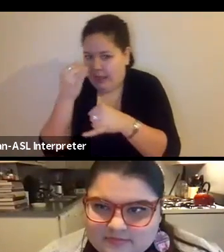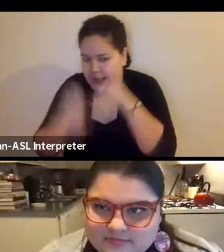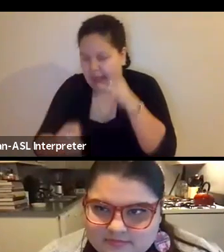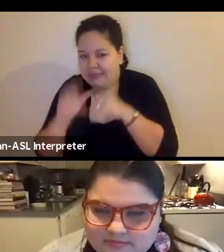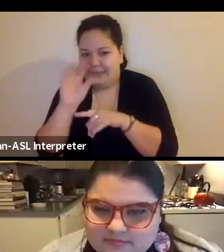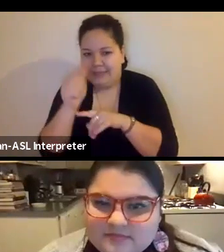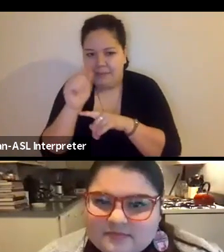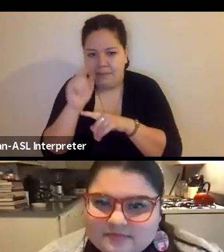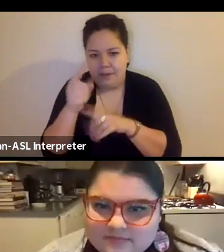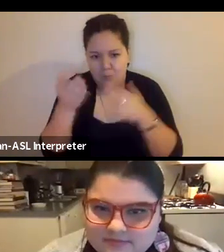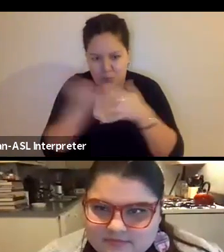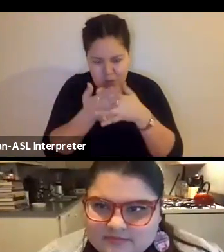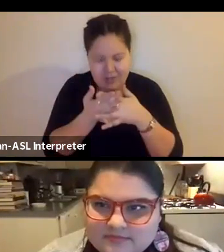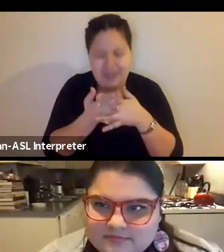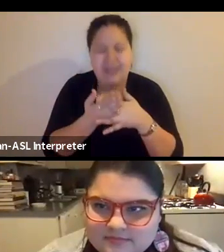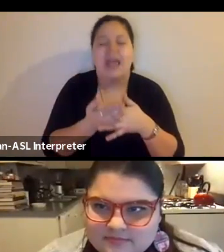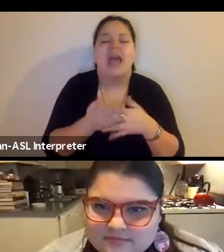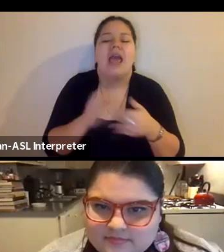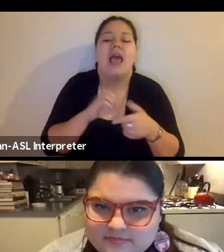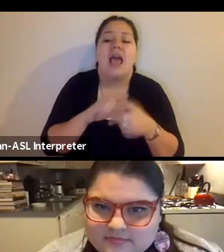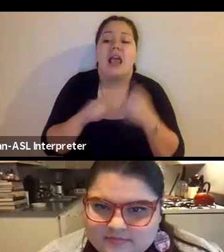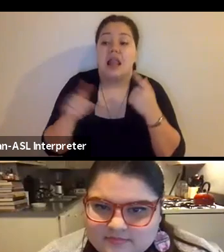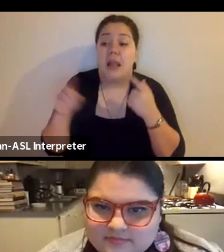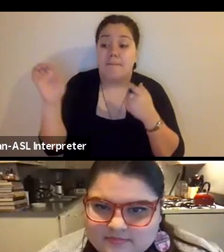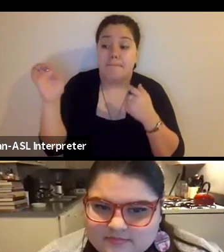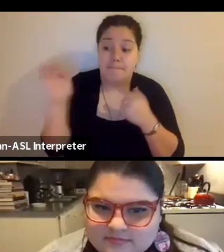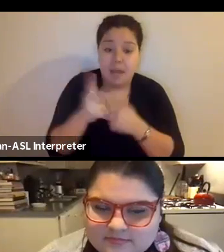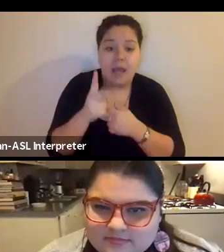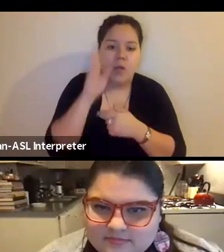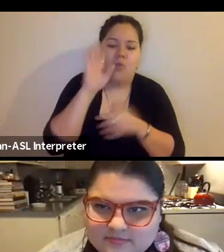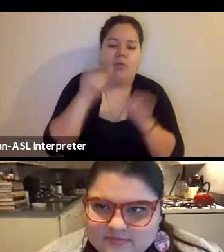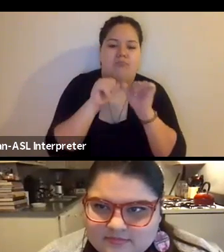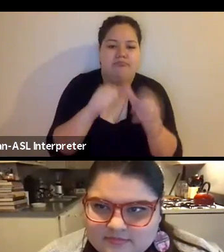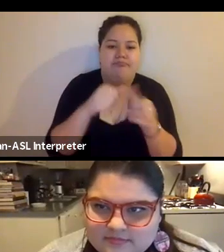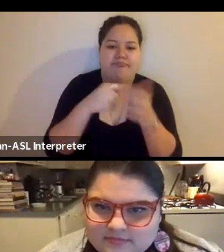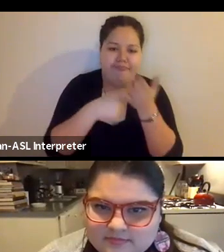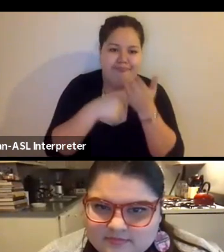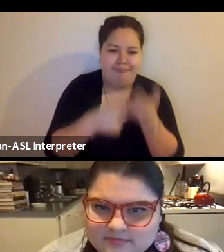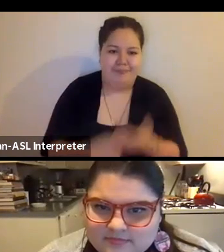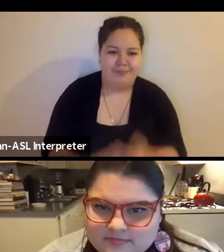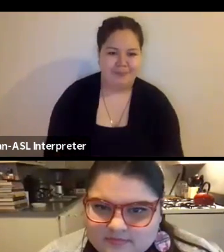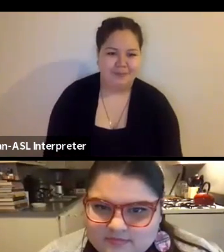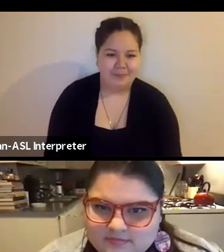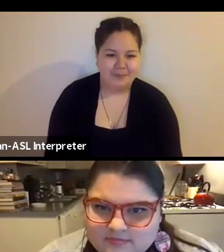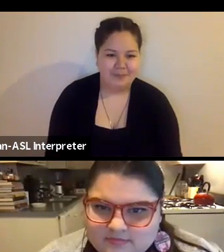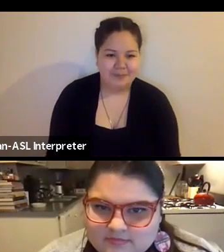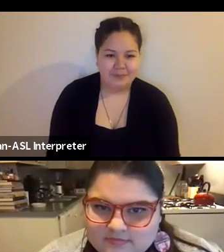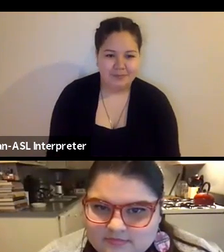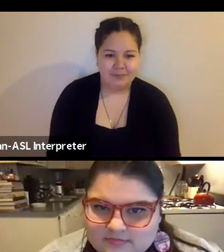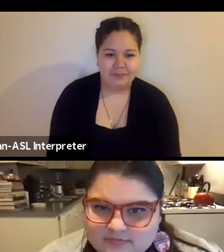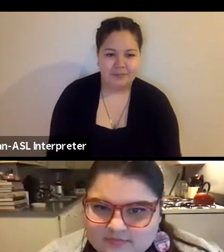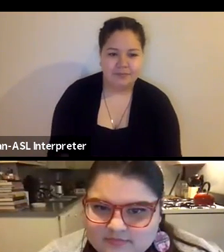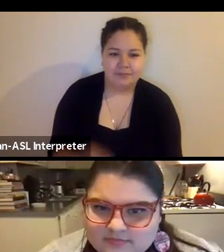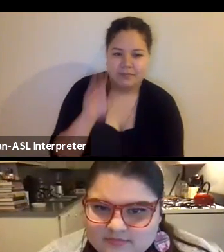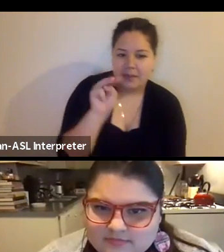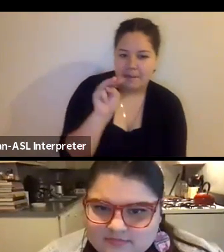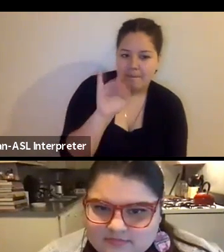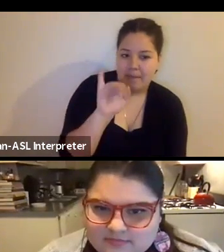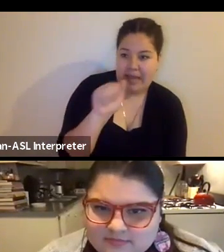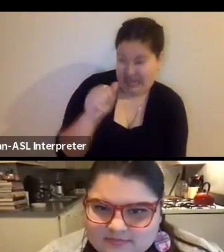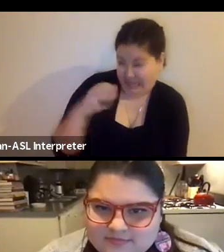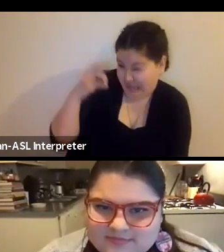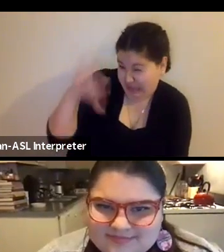10-minute break, and then we will return to continue our conversation. And could I offer one thing before we